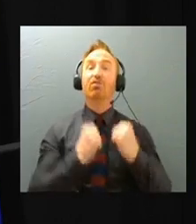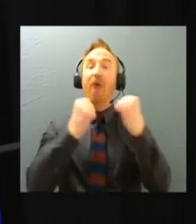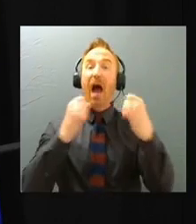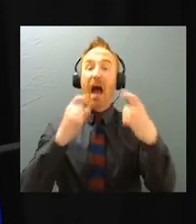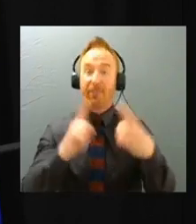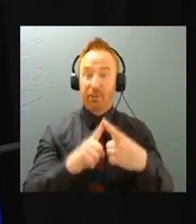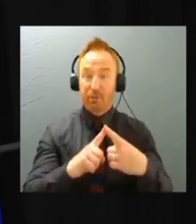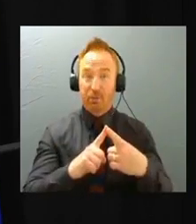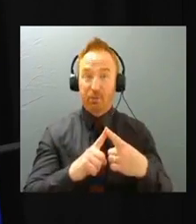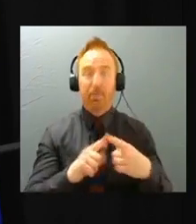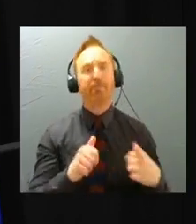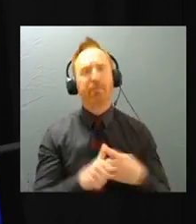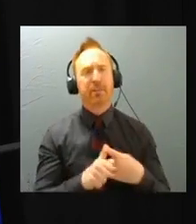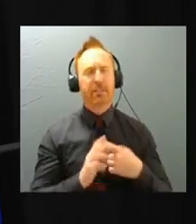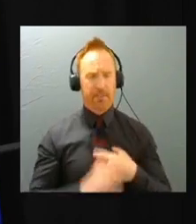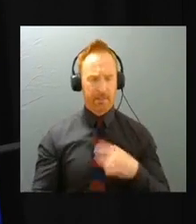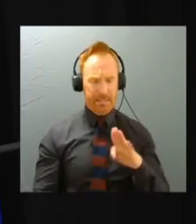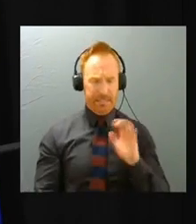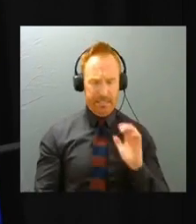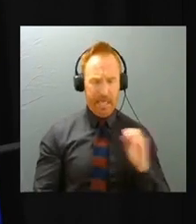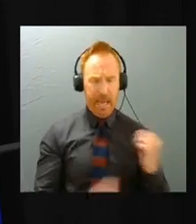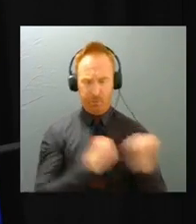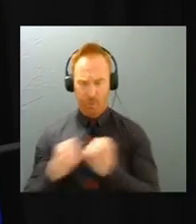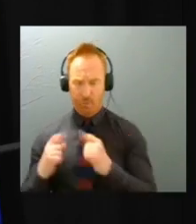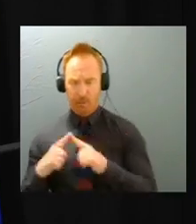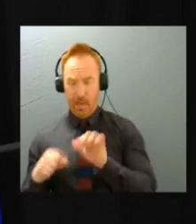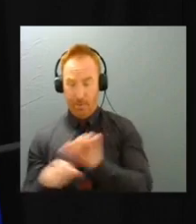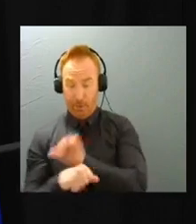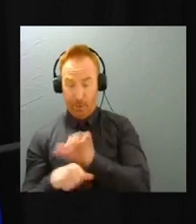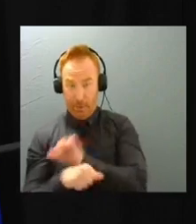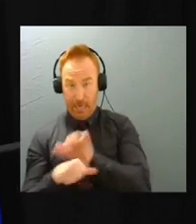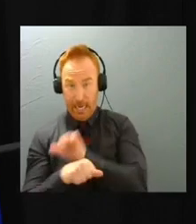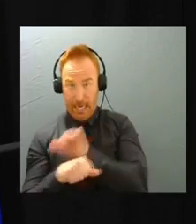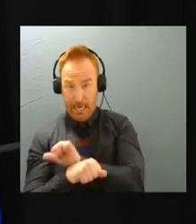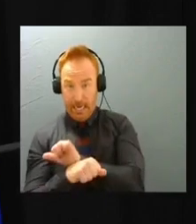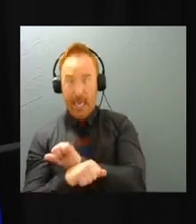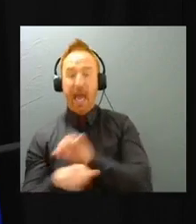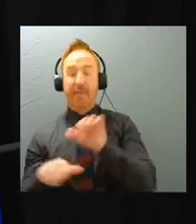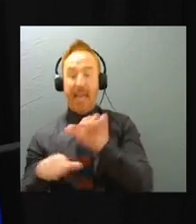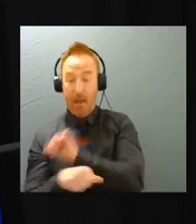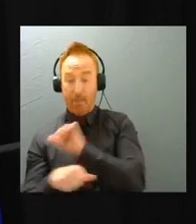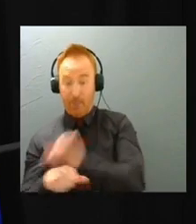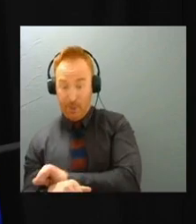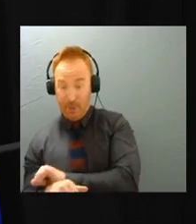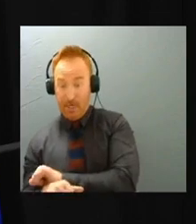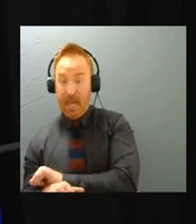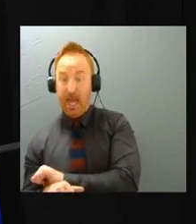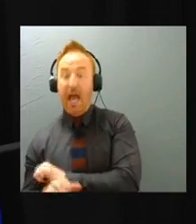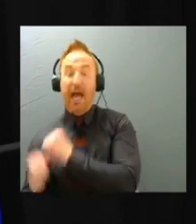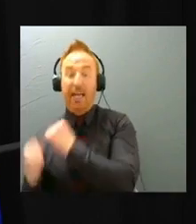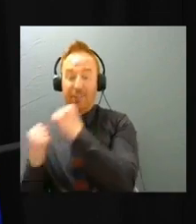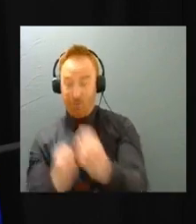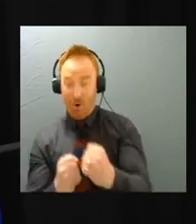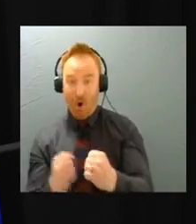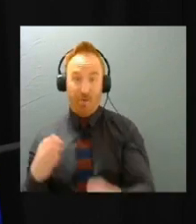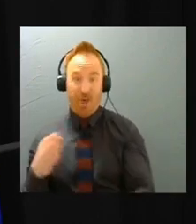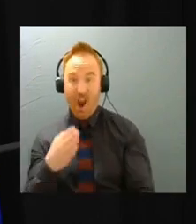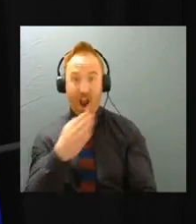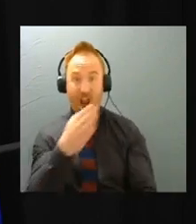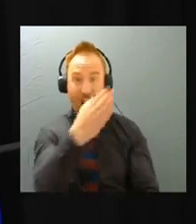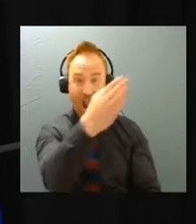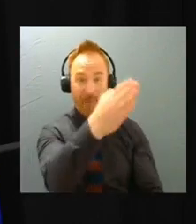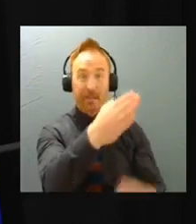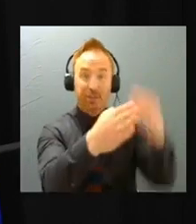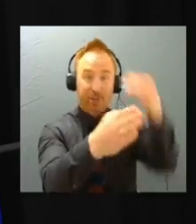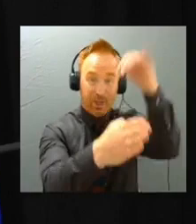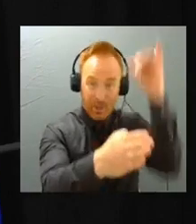Alberta, then you are now in a situation where you're coming from a place that requires a self-isolation as well. So I